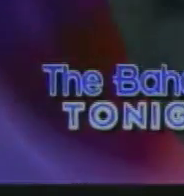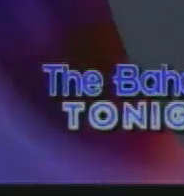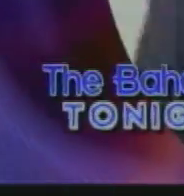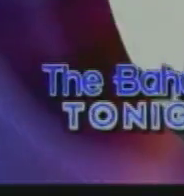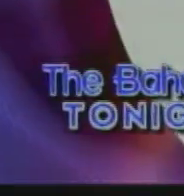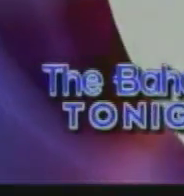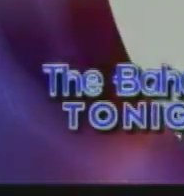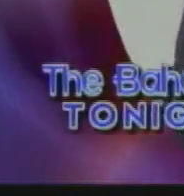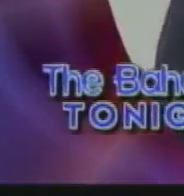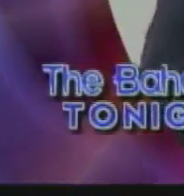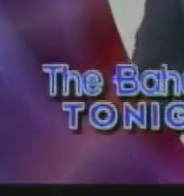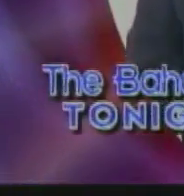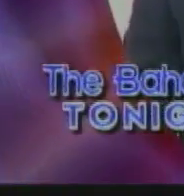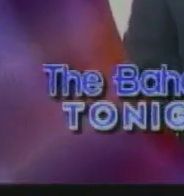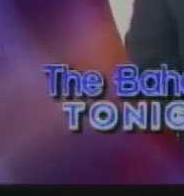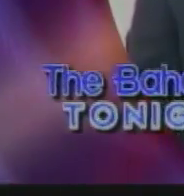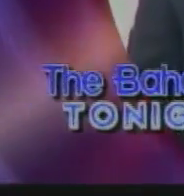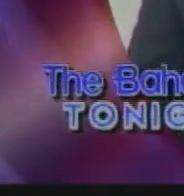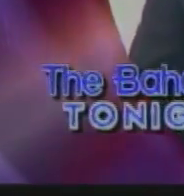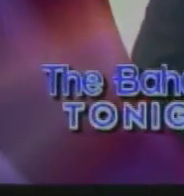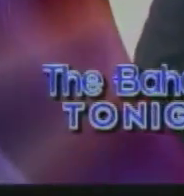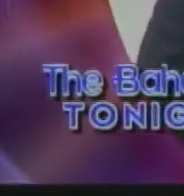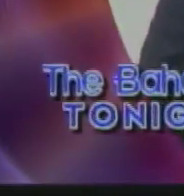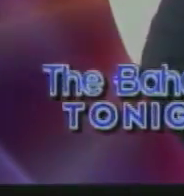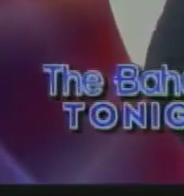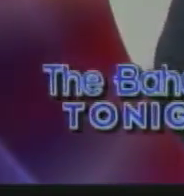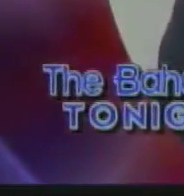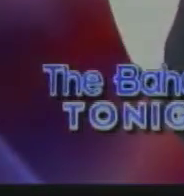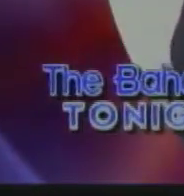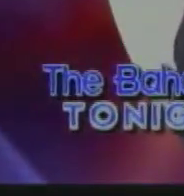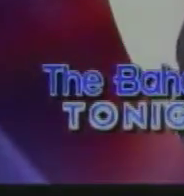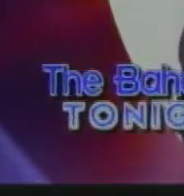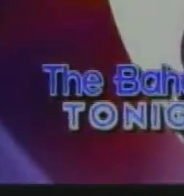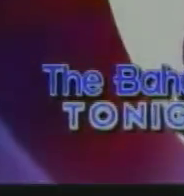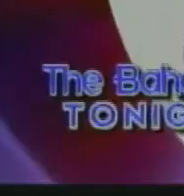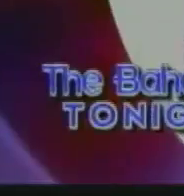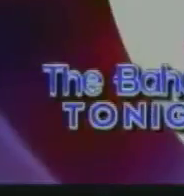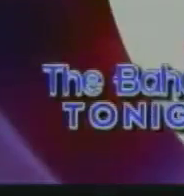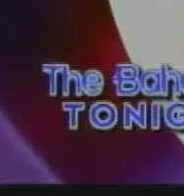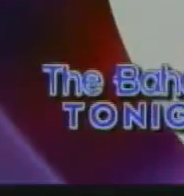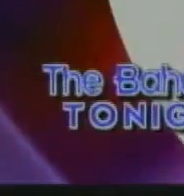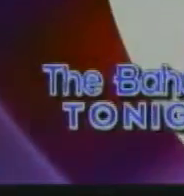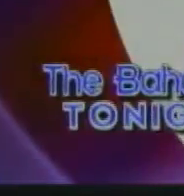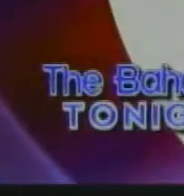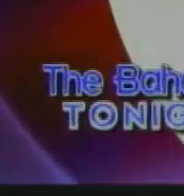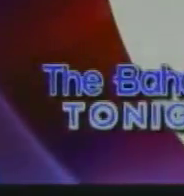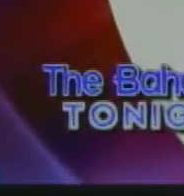Senate. I am in the process now of assessing the education loan